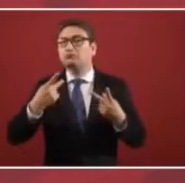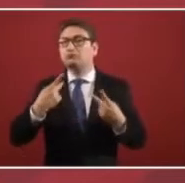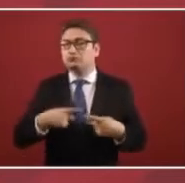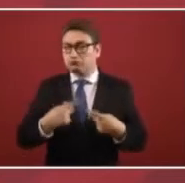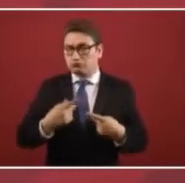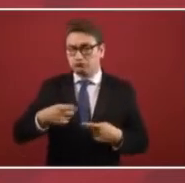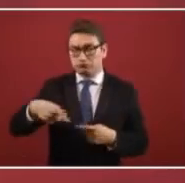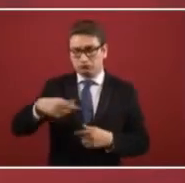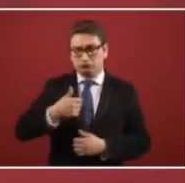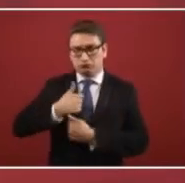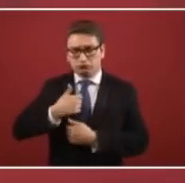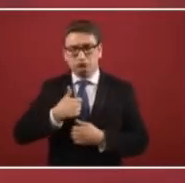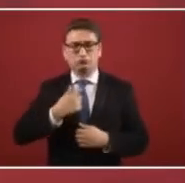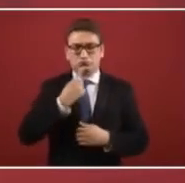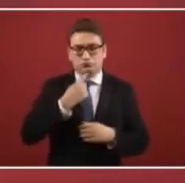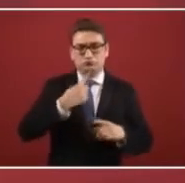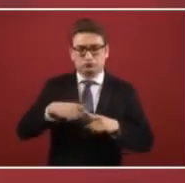very few